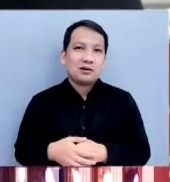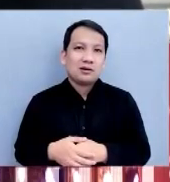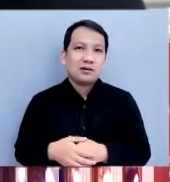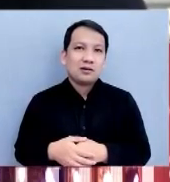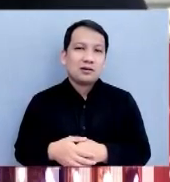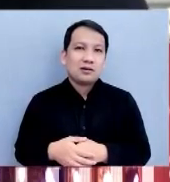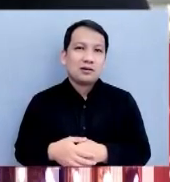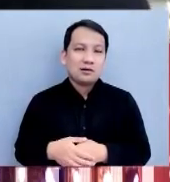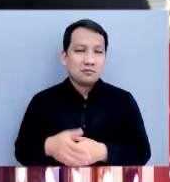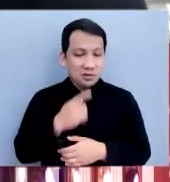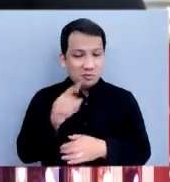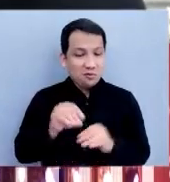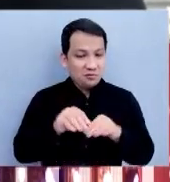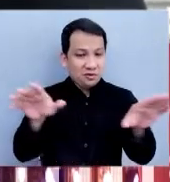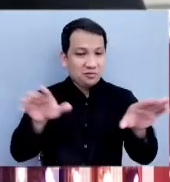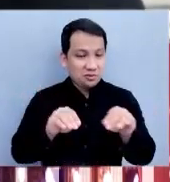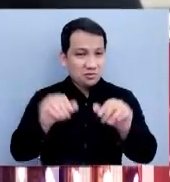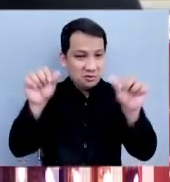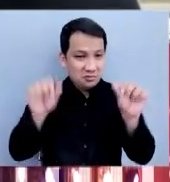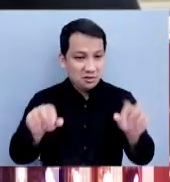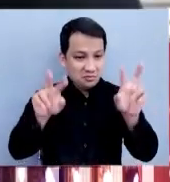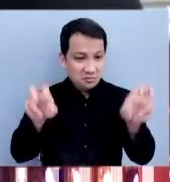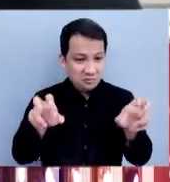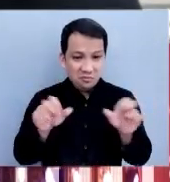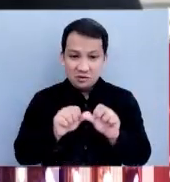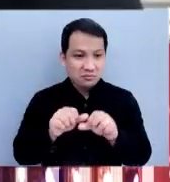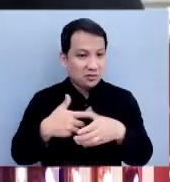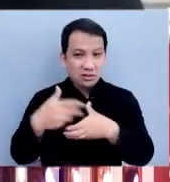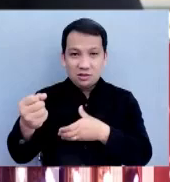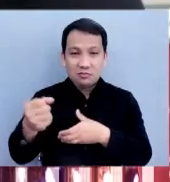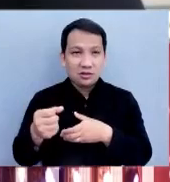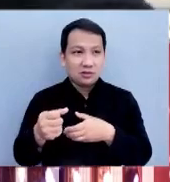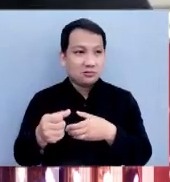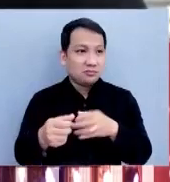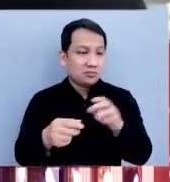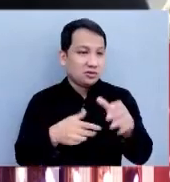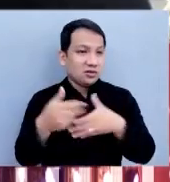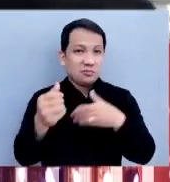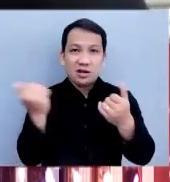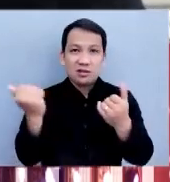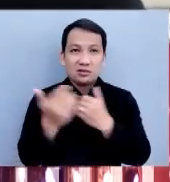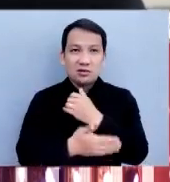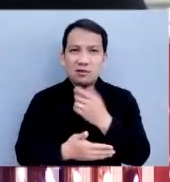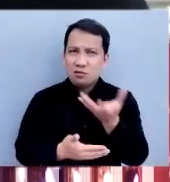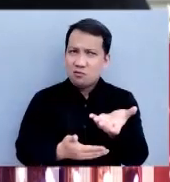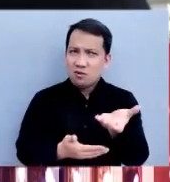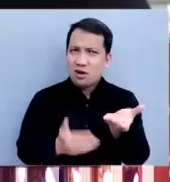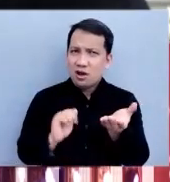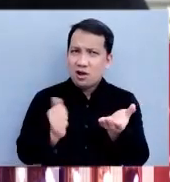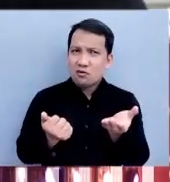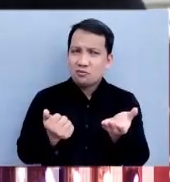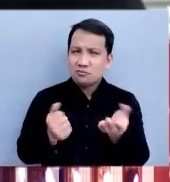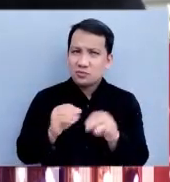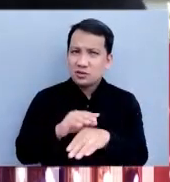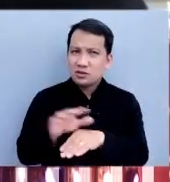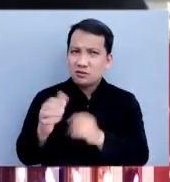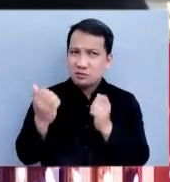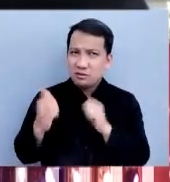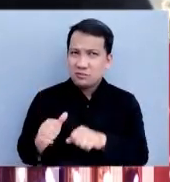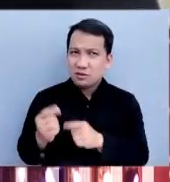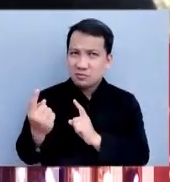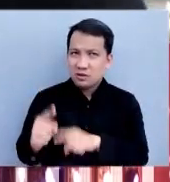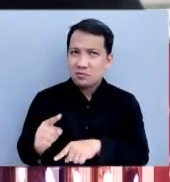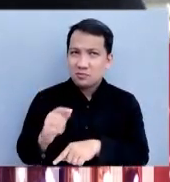yung skandalo, I might as well call it that kasi it does turn out to be a scandal. I'm wondering lang how this